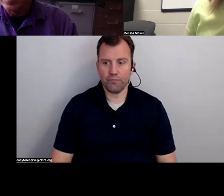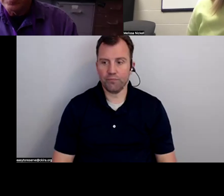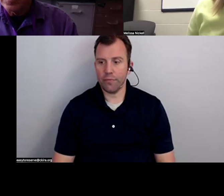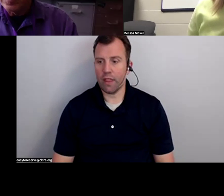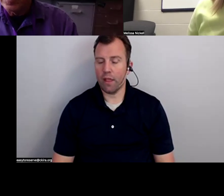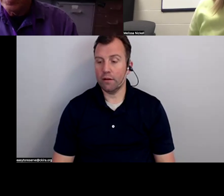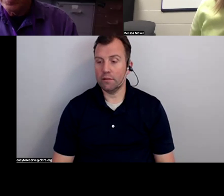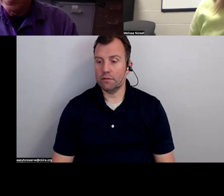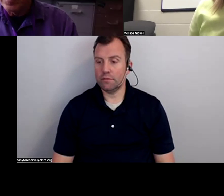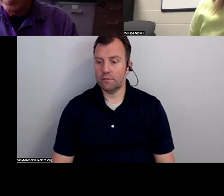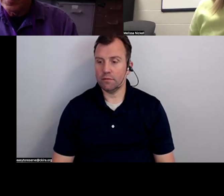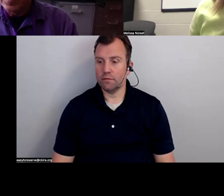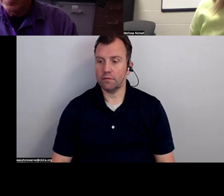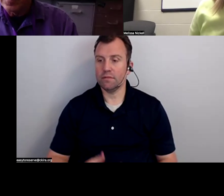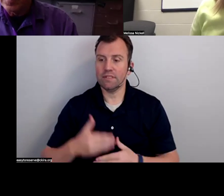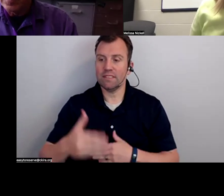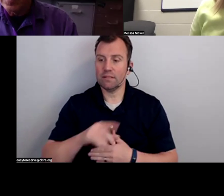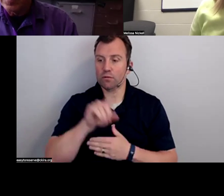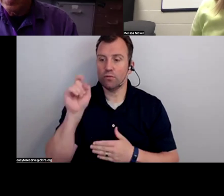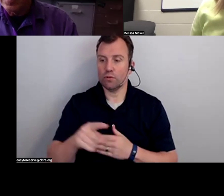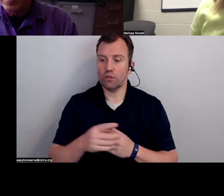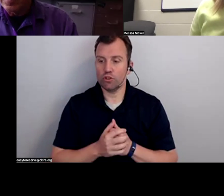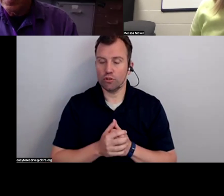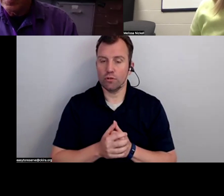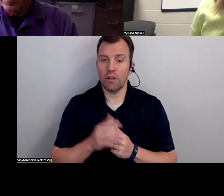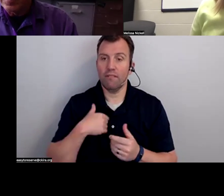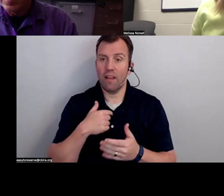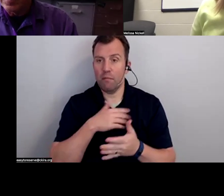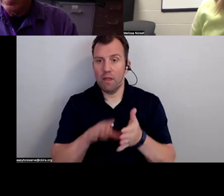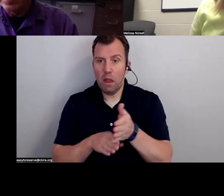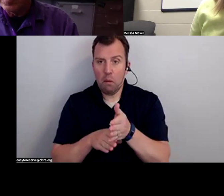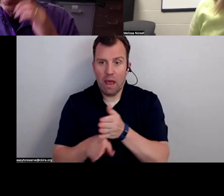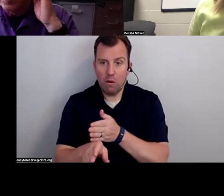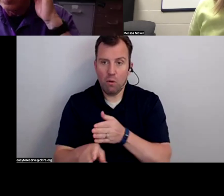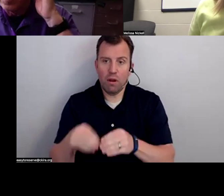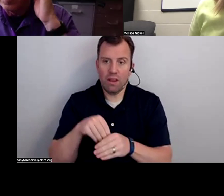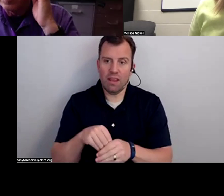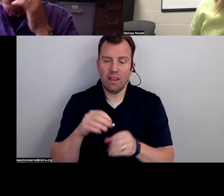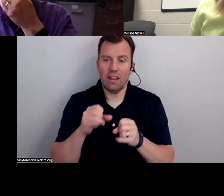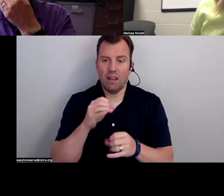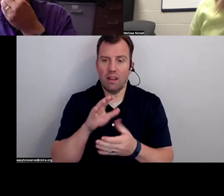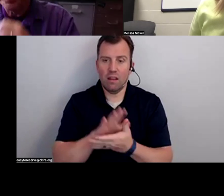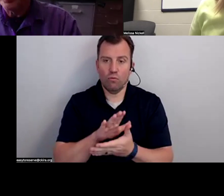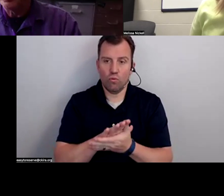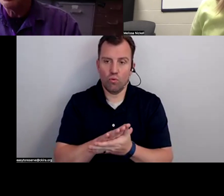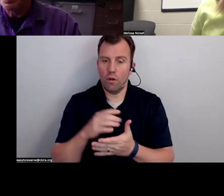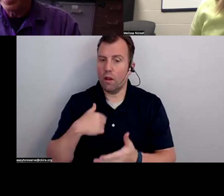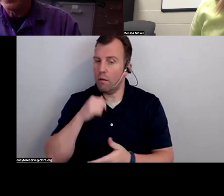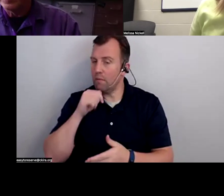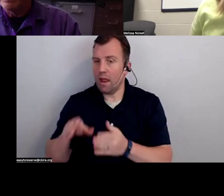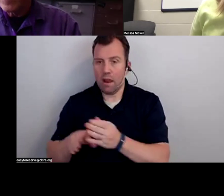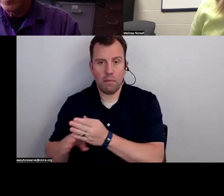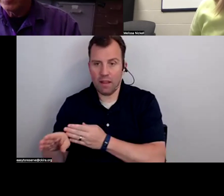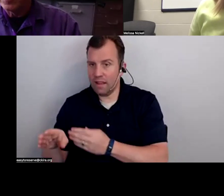All right. Next question says, if I am in a minority serving institute, but I am not a minority